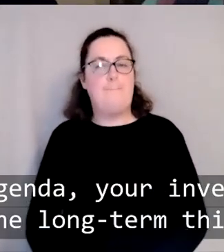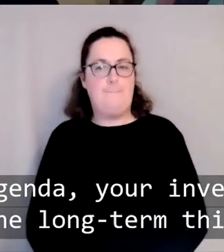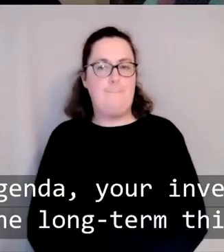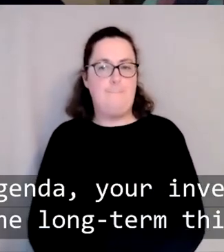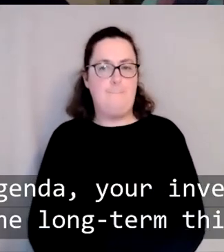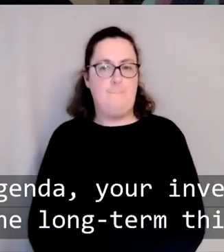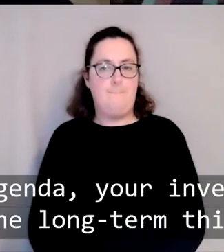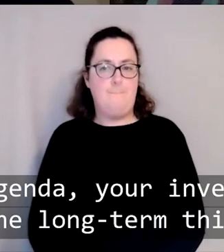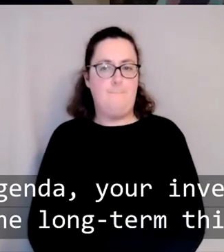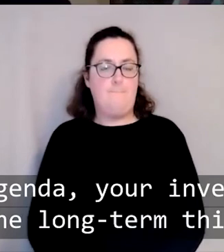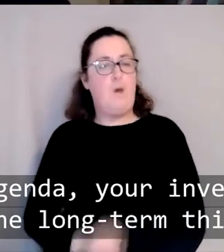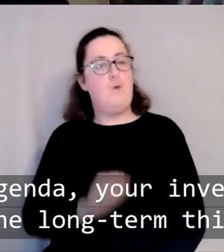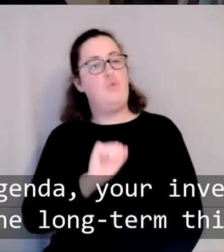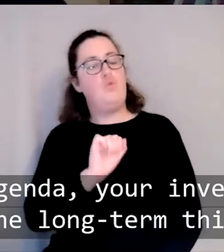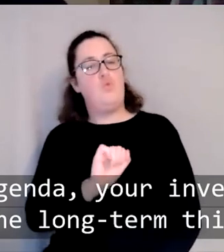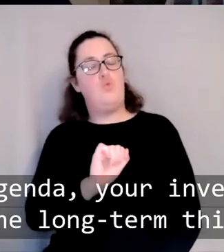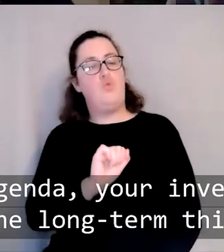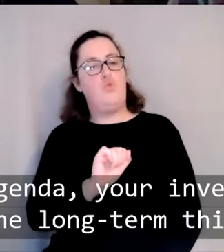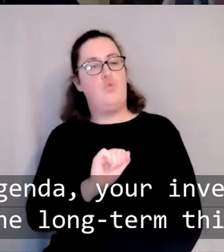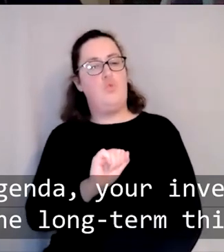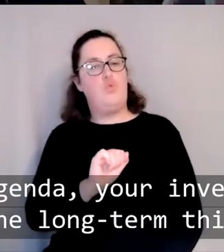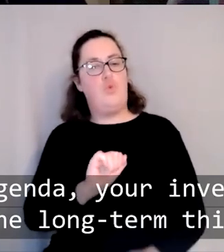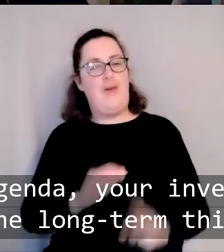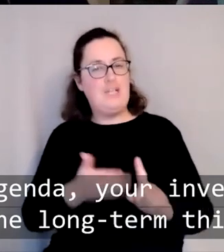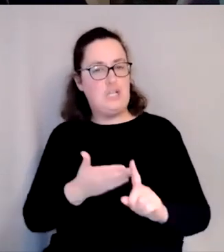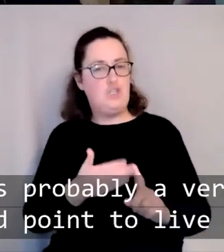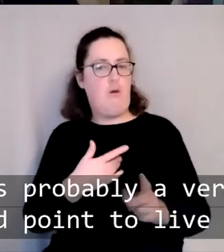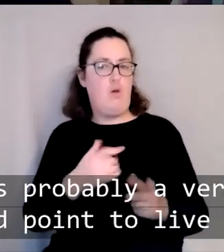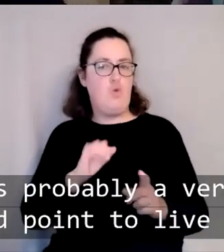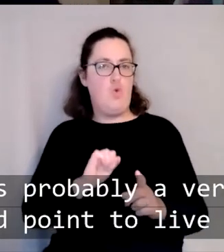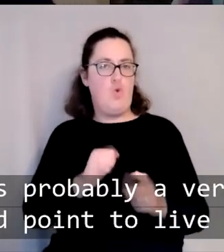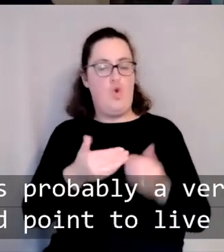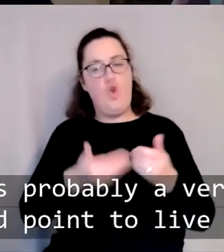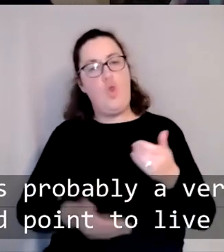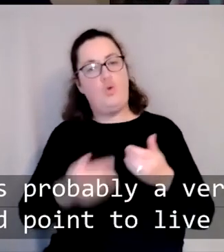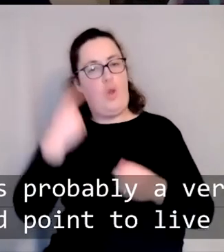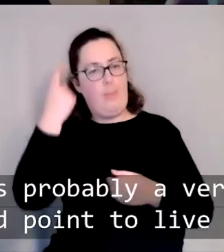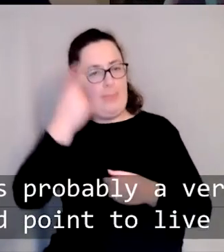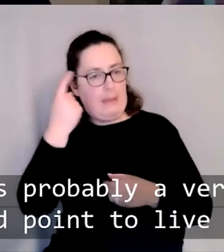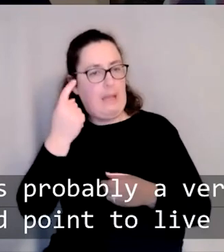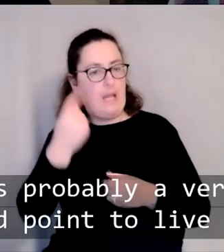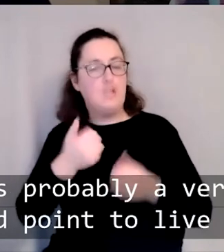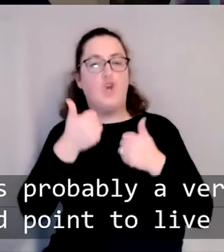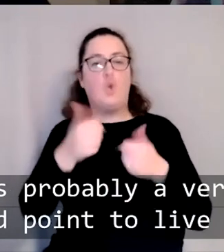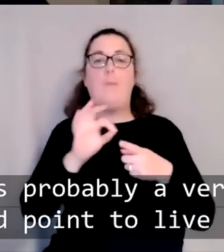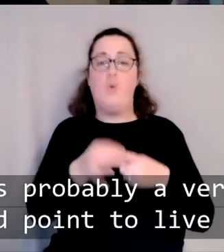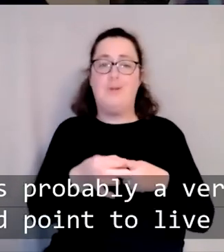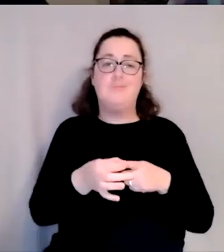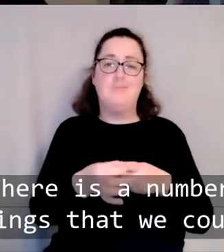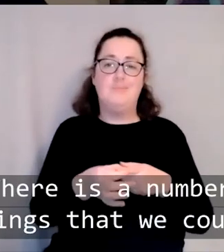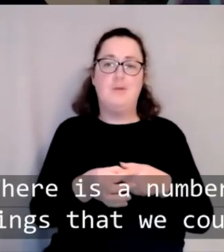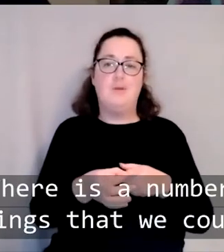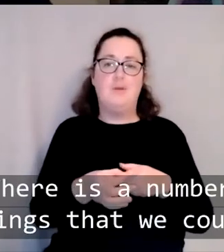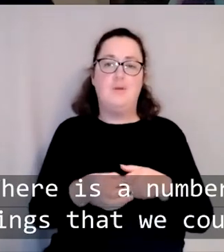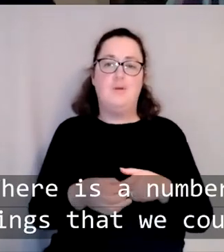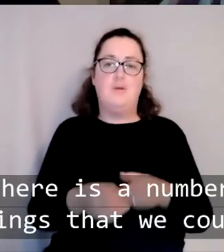your agenda, your kind of investment and the long term thinking is probably a very good point to lead on.